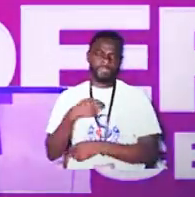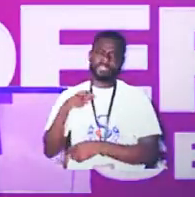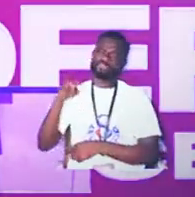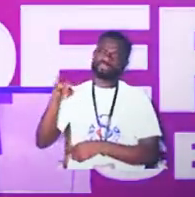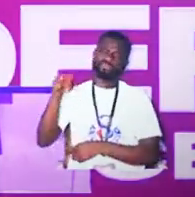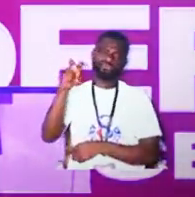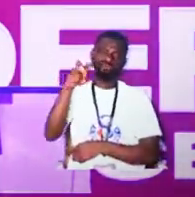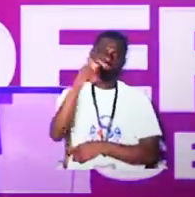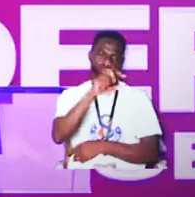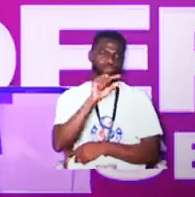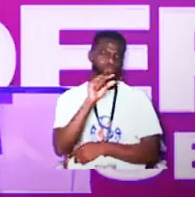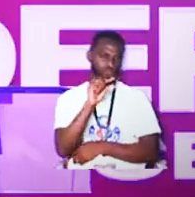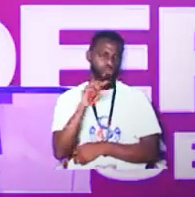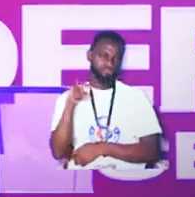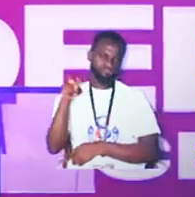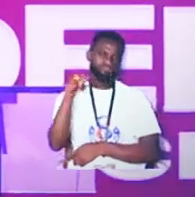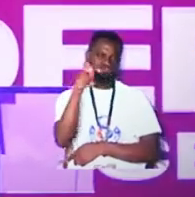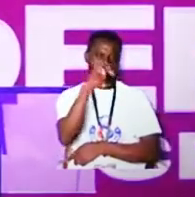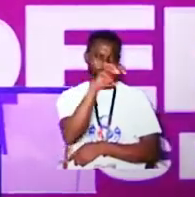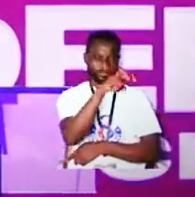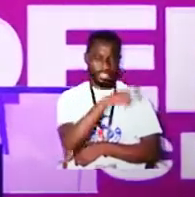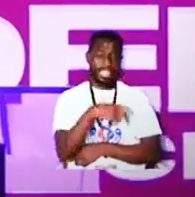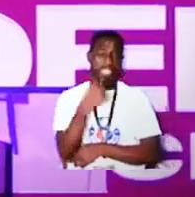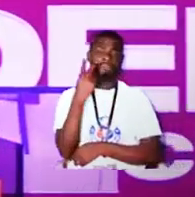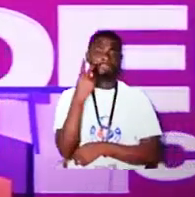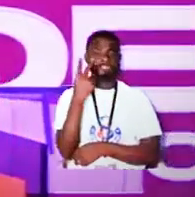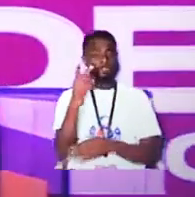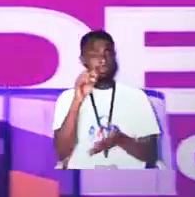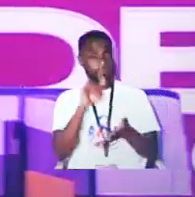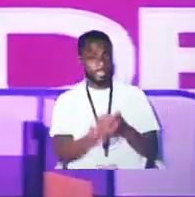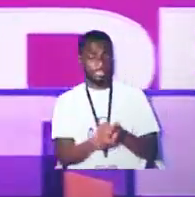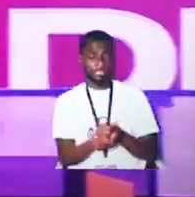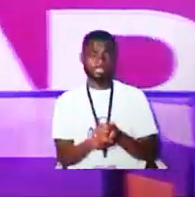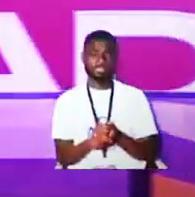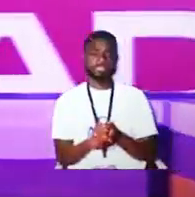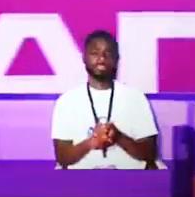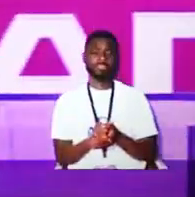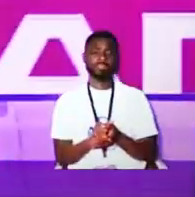bit, and I've seen that